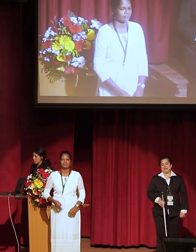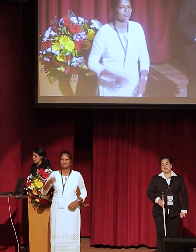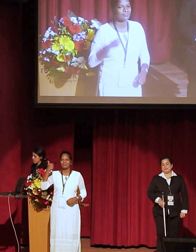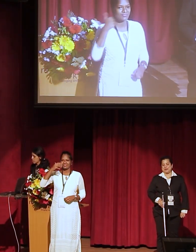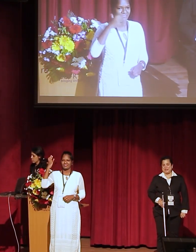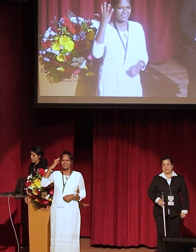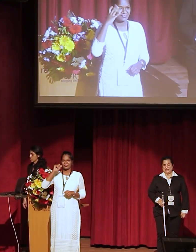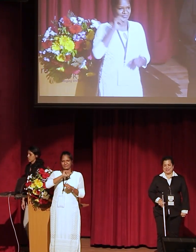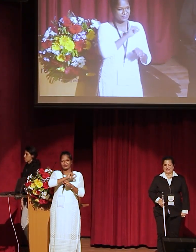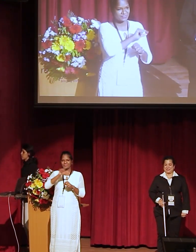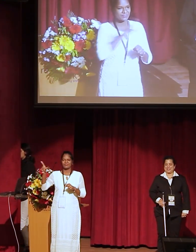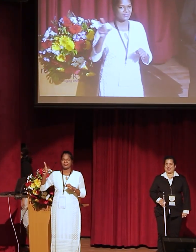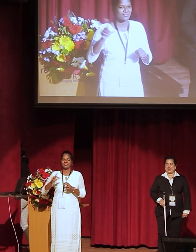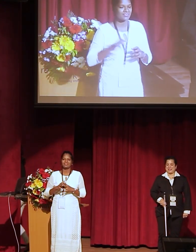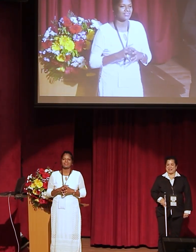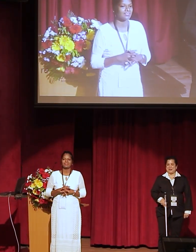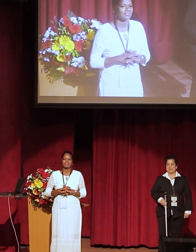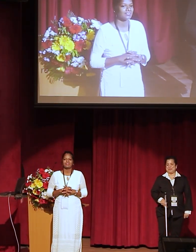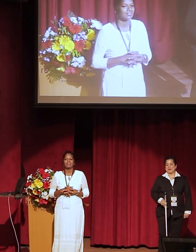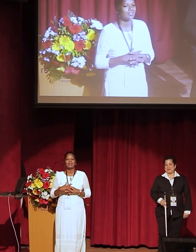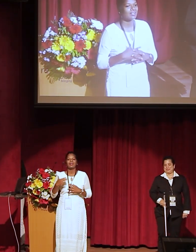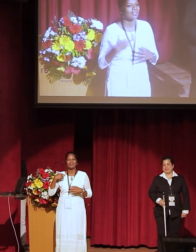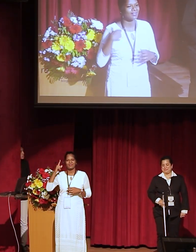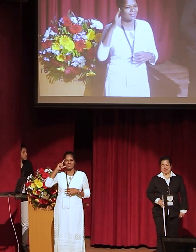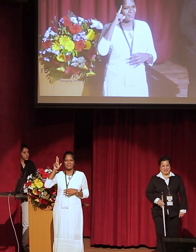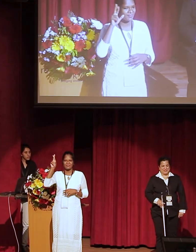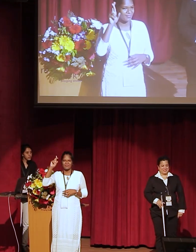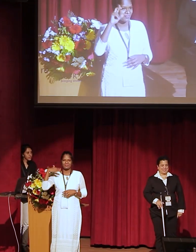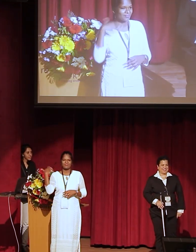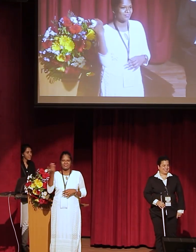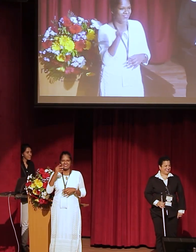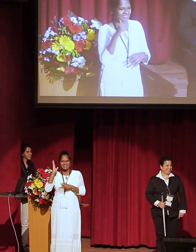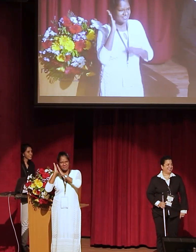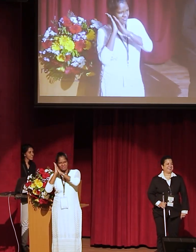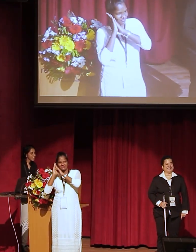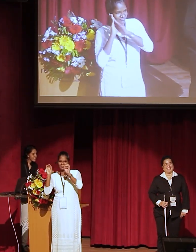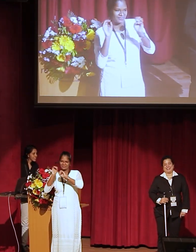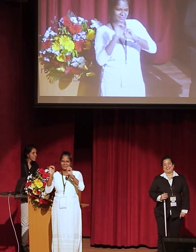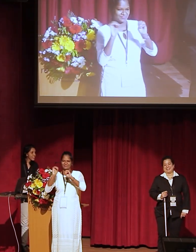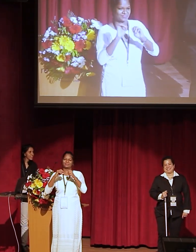Good afternoon, everybody. I hope you all are not sleeping.